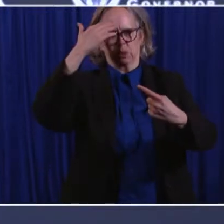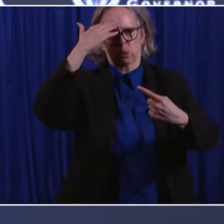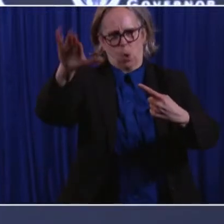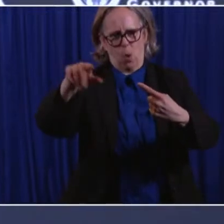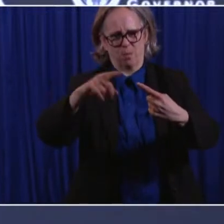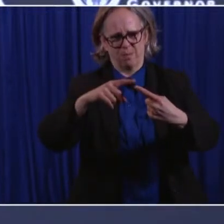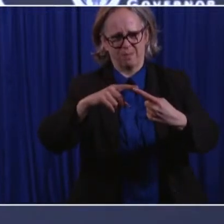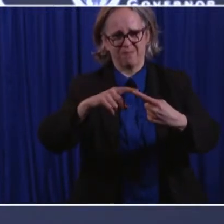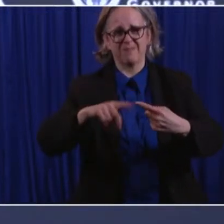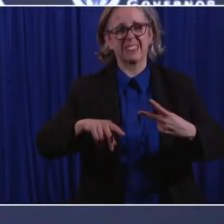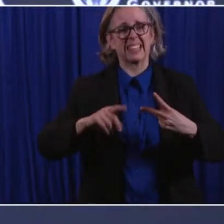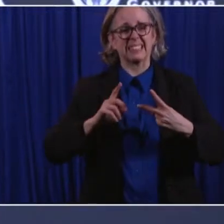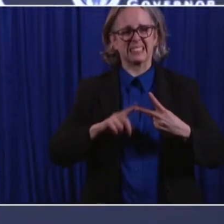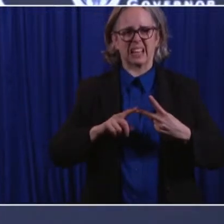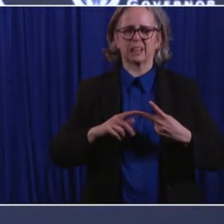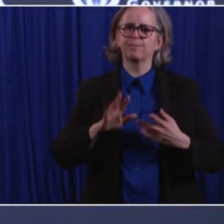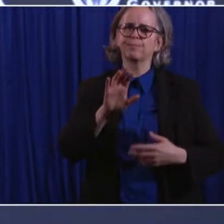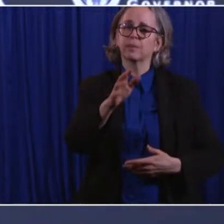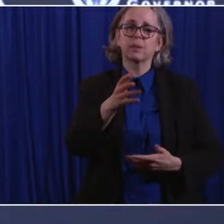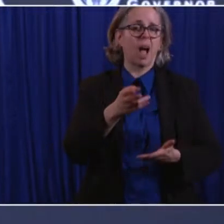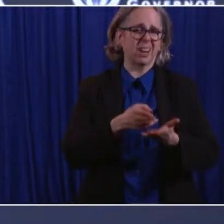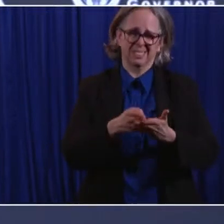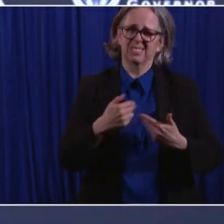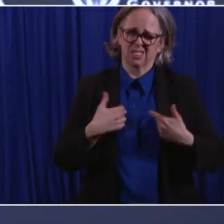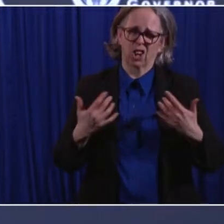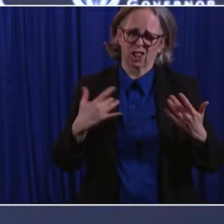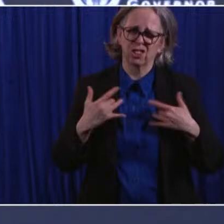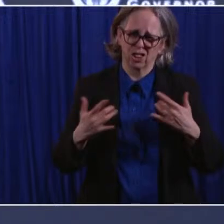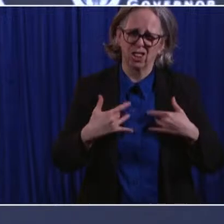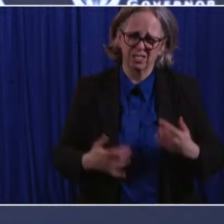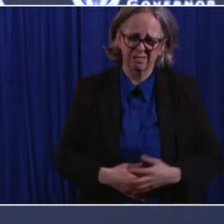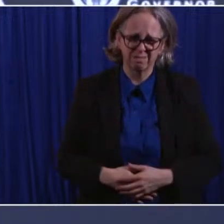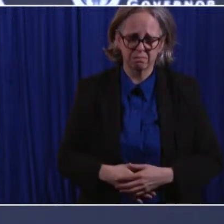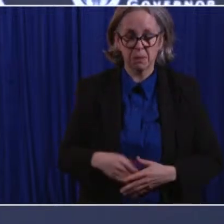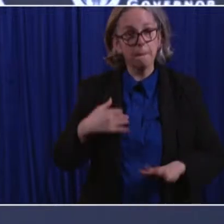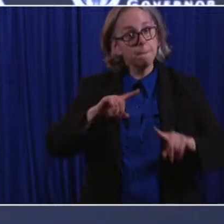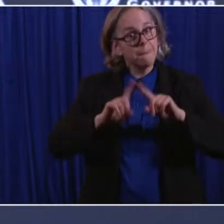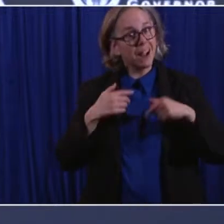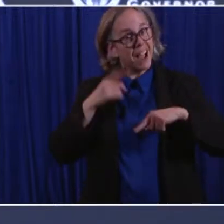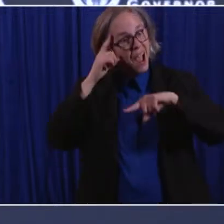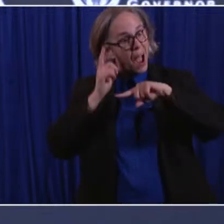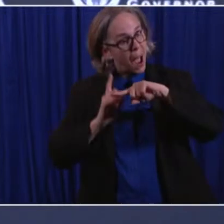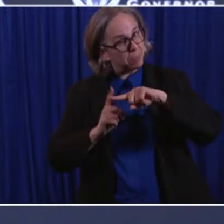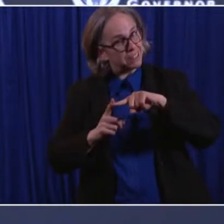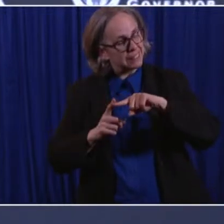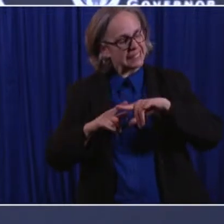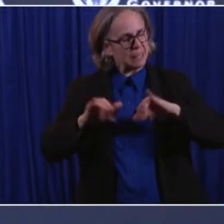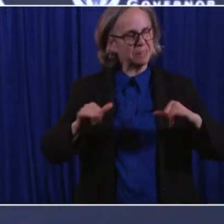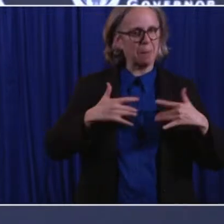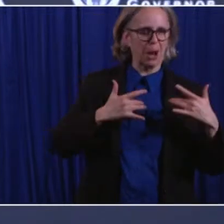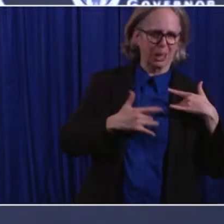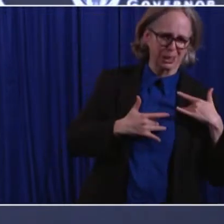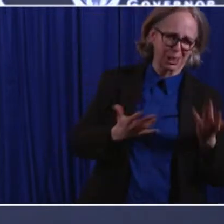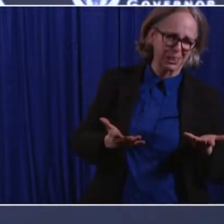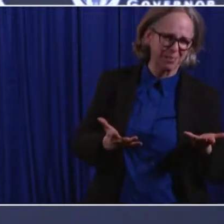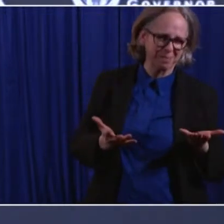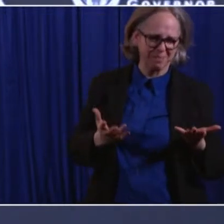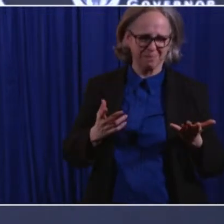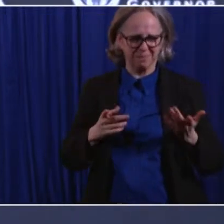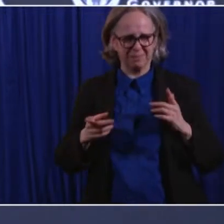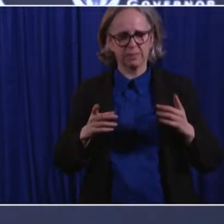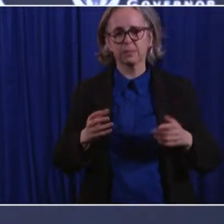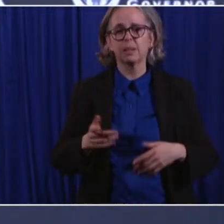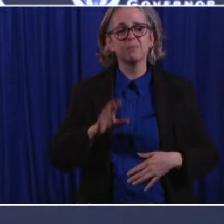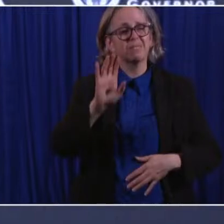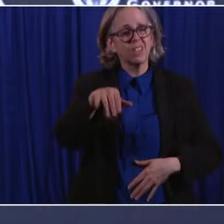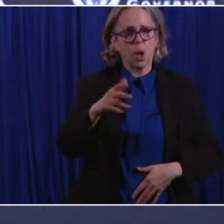more people learn about the vaccine, the more you're going to see people will continue to take it, the more they learn about